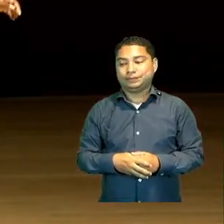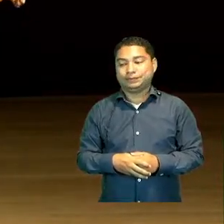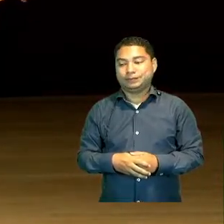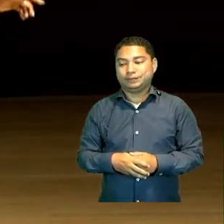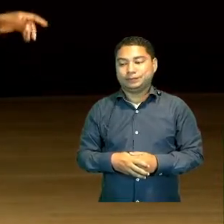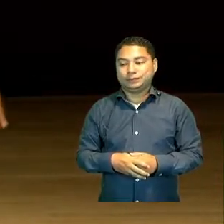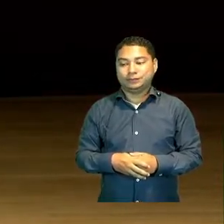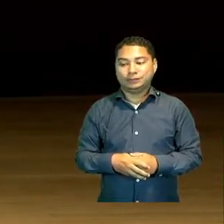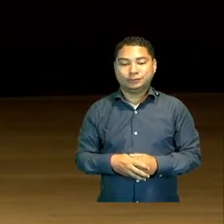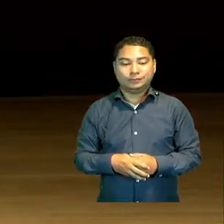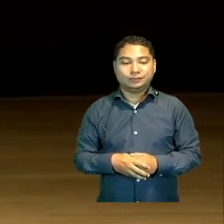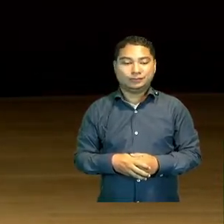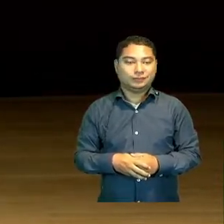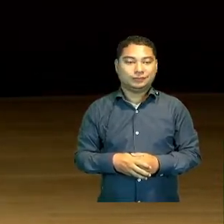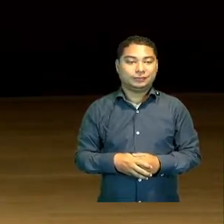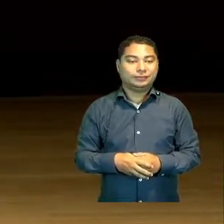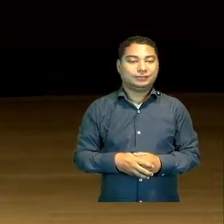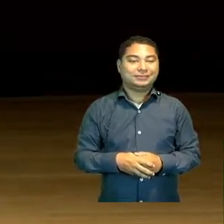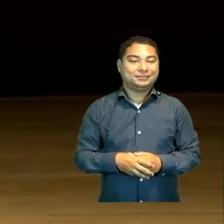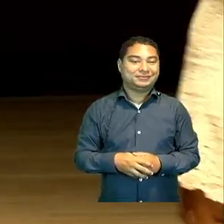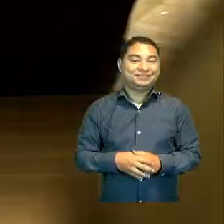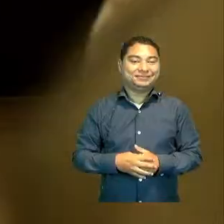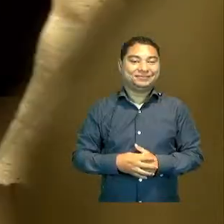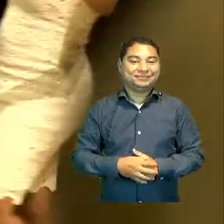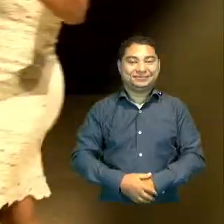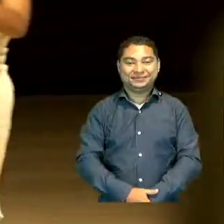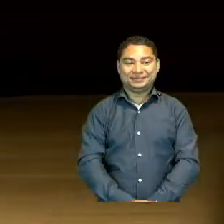men, women, them, they alike.